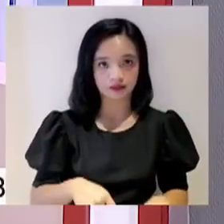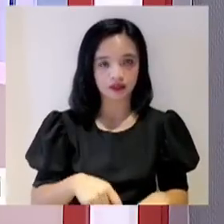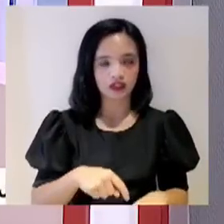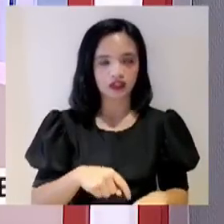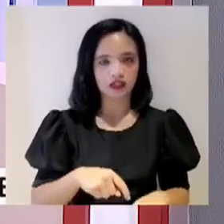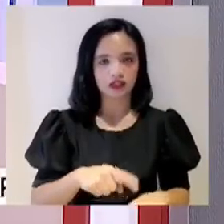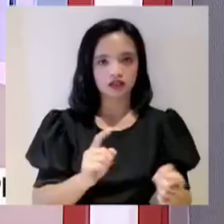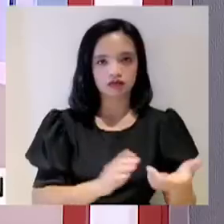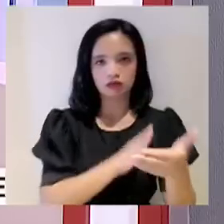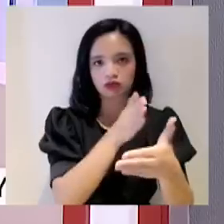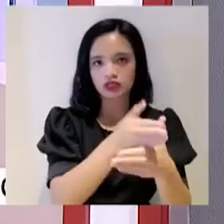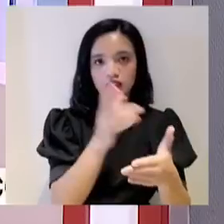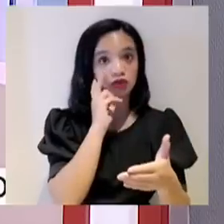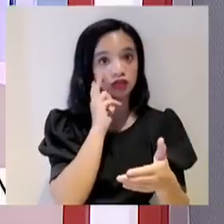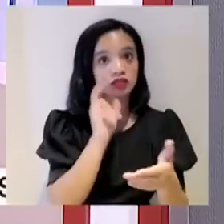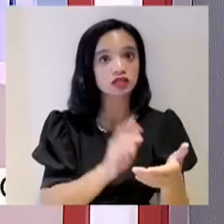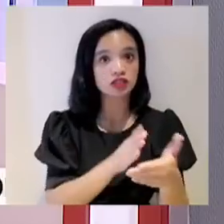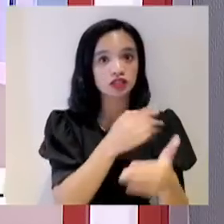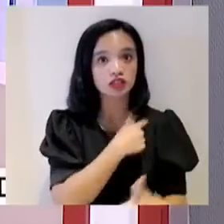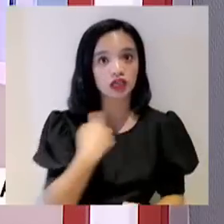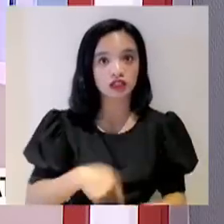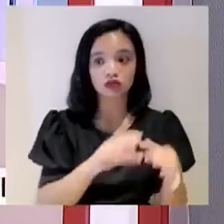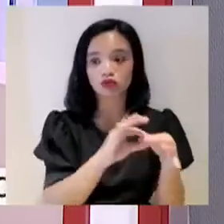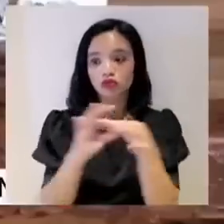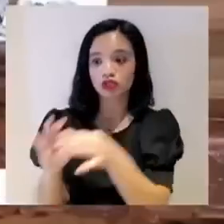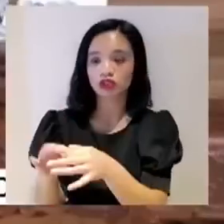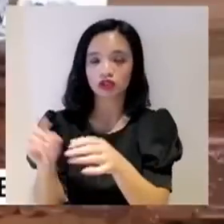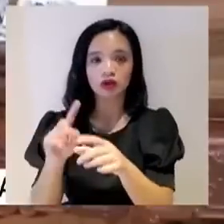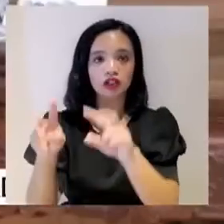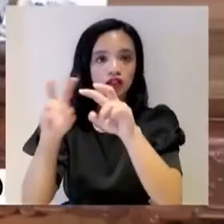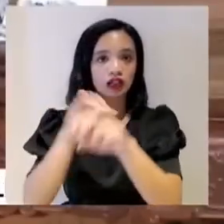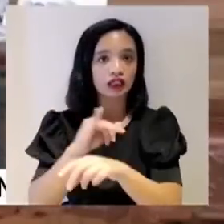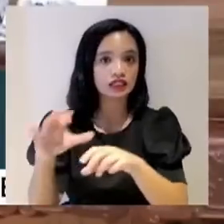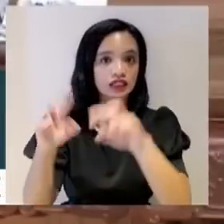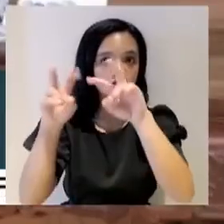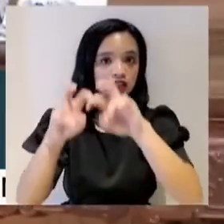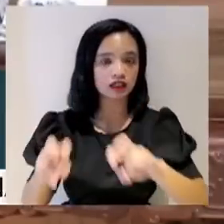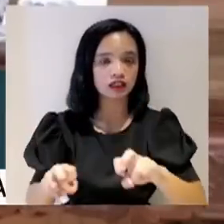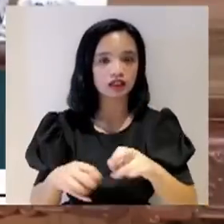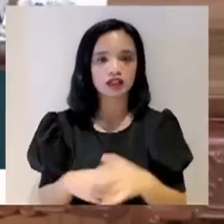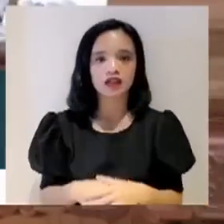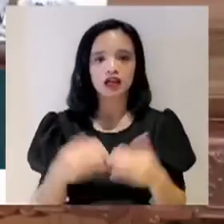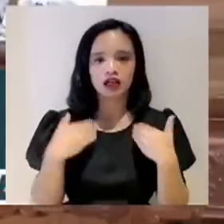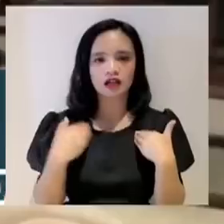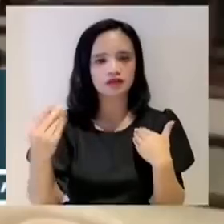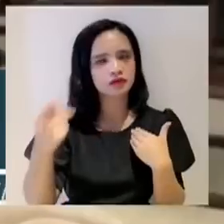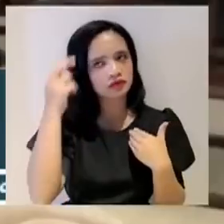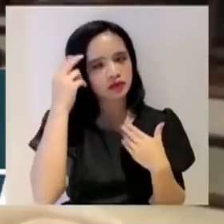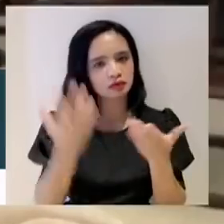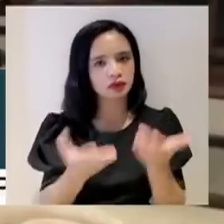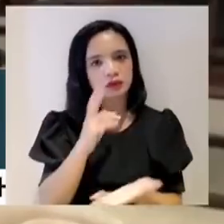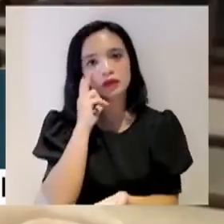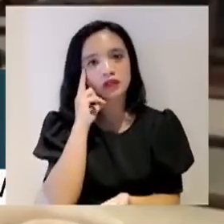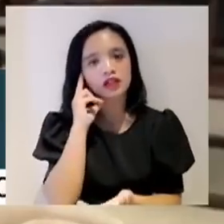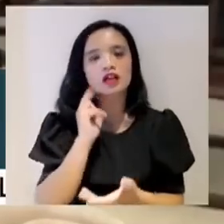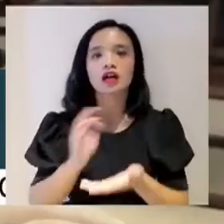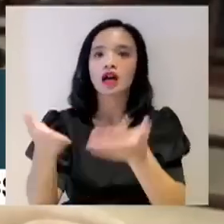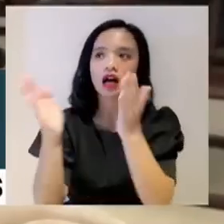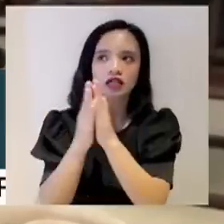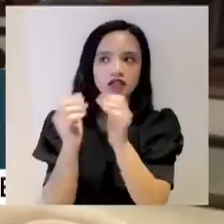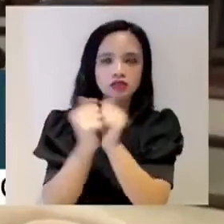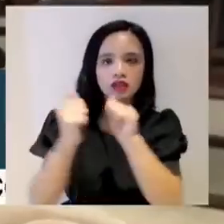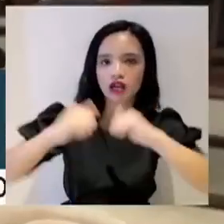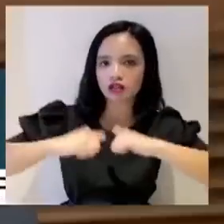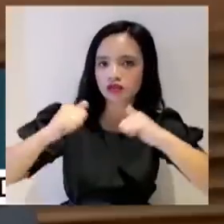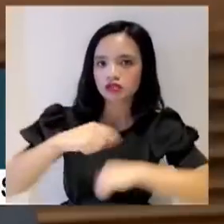ICC's decision to continue its drug war probe. See, there have been speculations Duterte may be seeking a deal with China should the